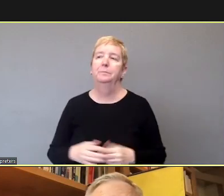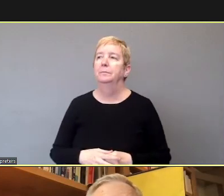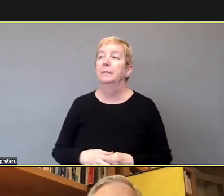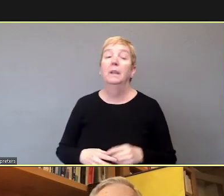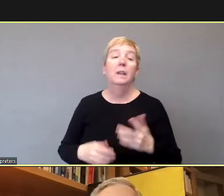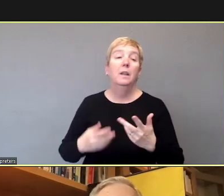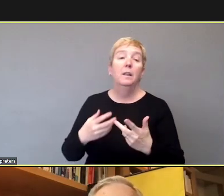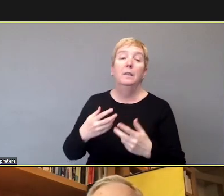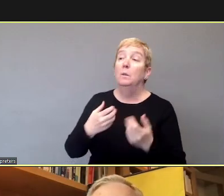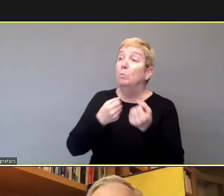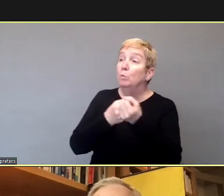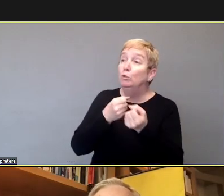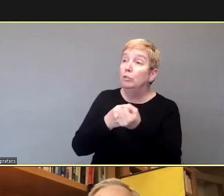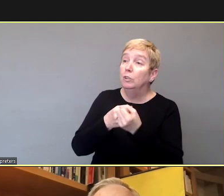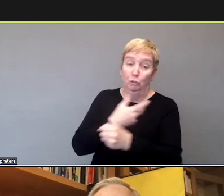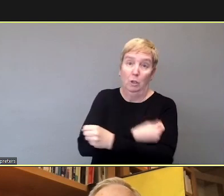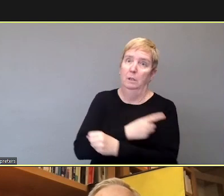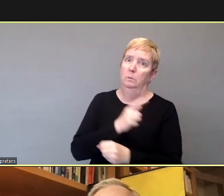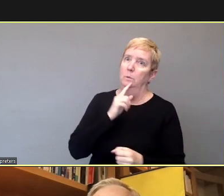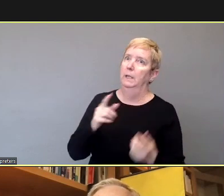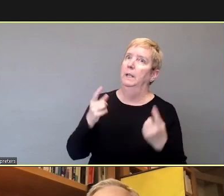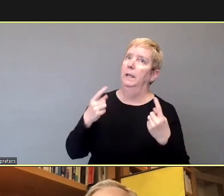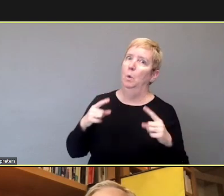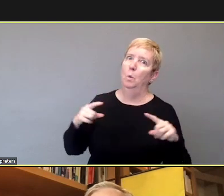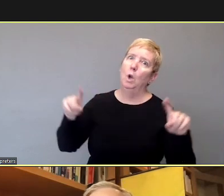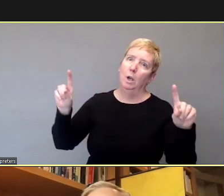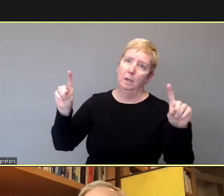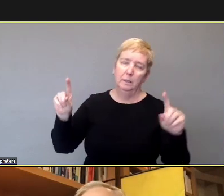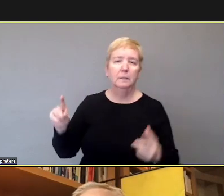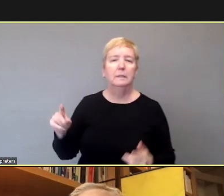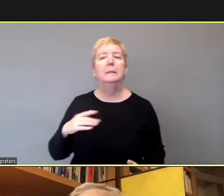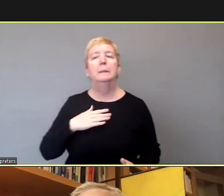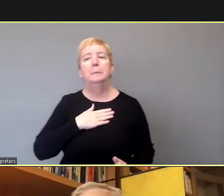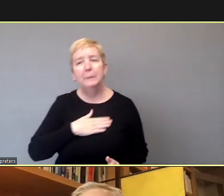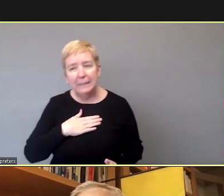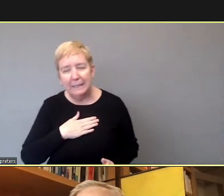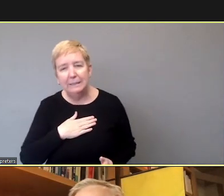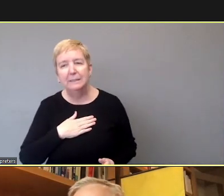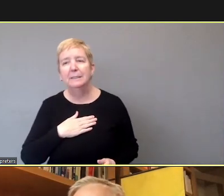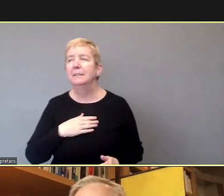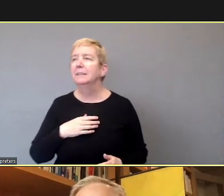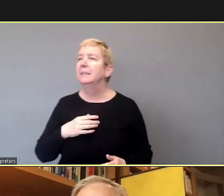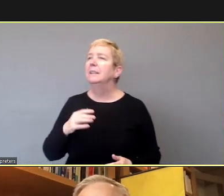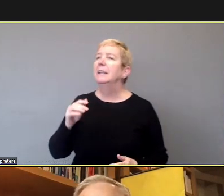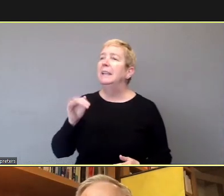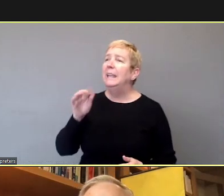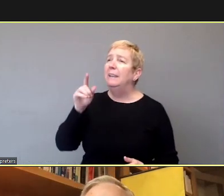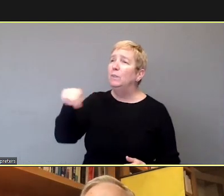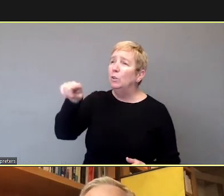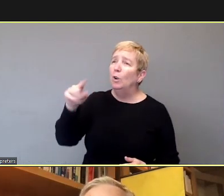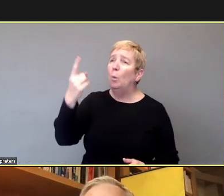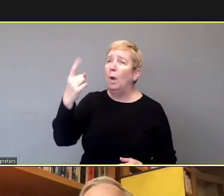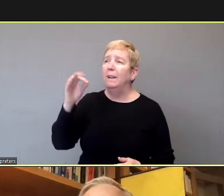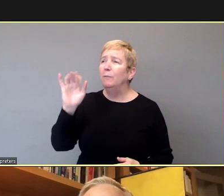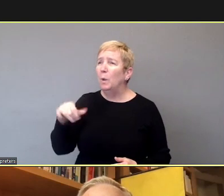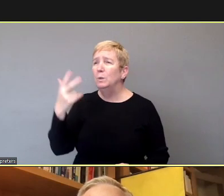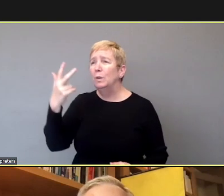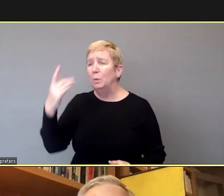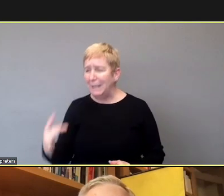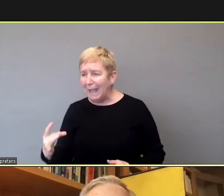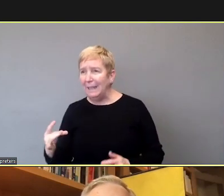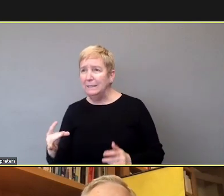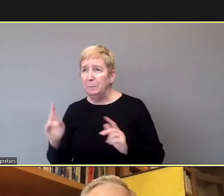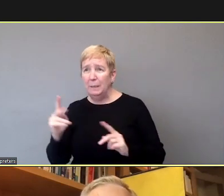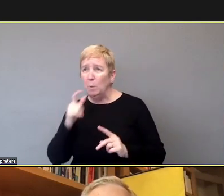clearly work. Please be one of the 3/8 of the population who's eligible for a booster, who goes out in the next couple of